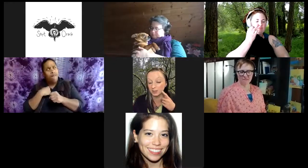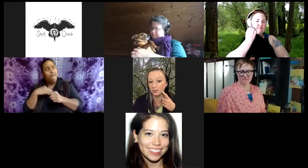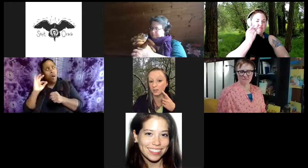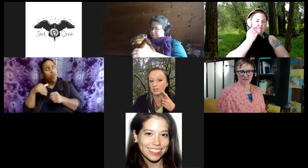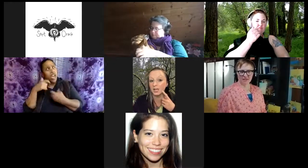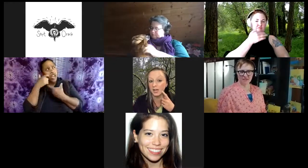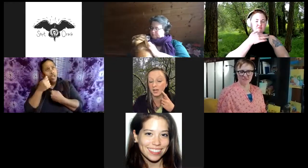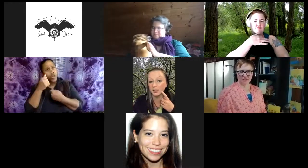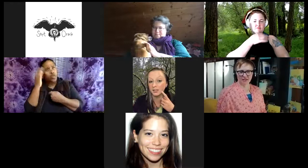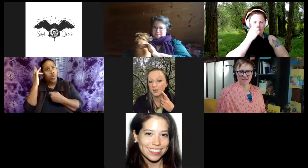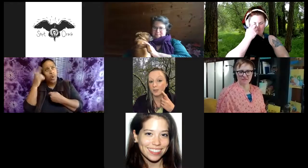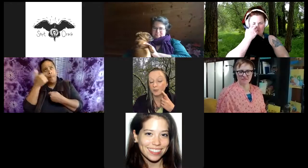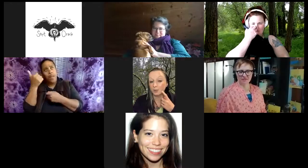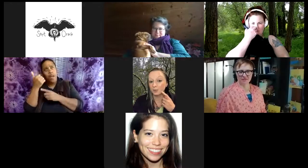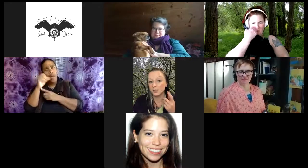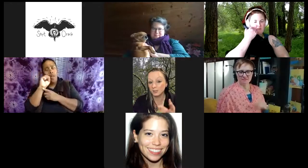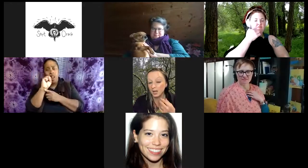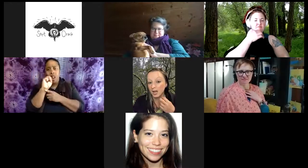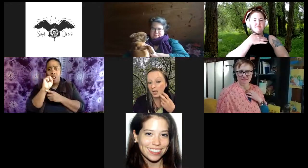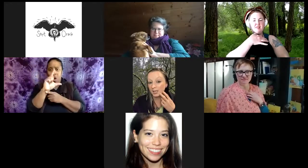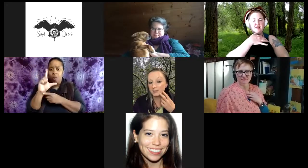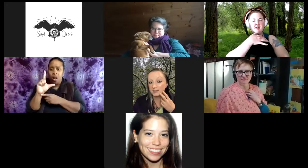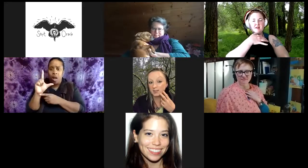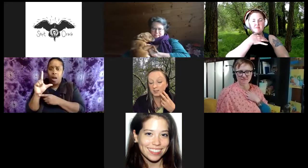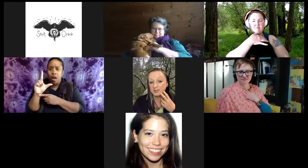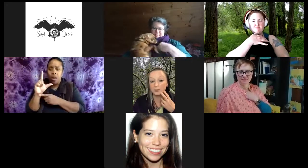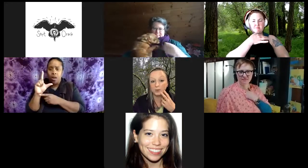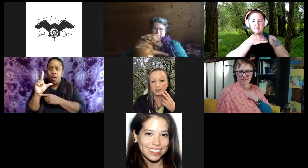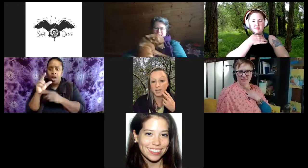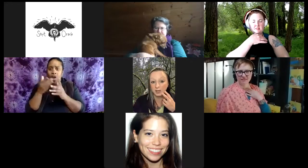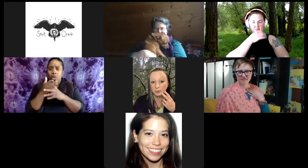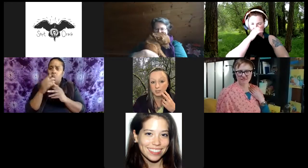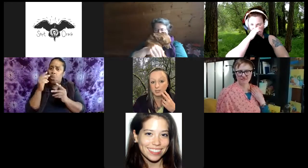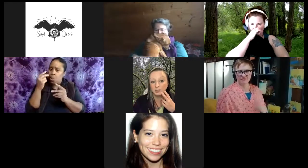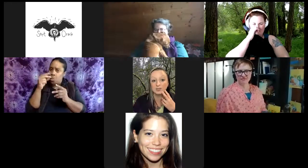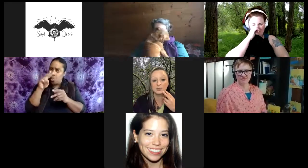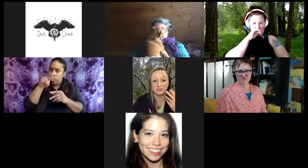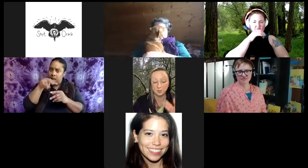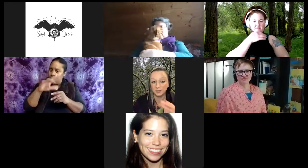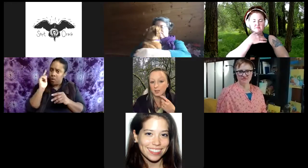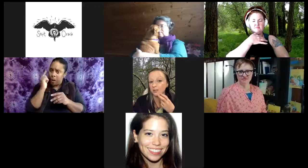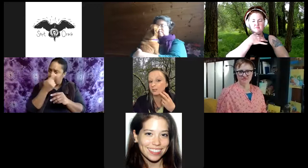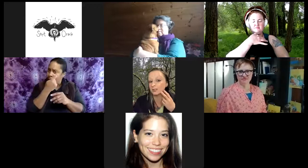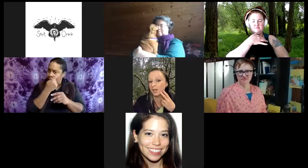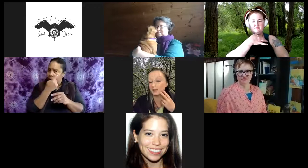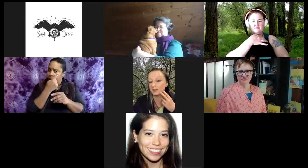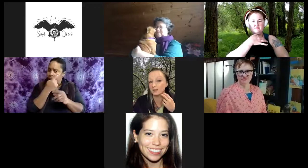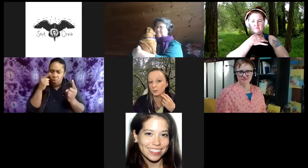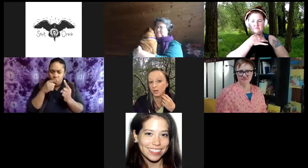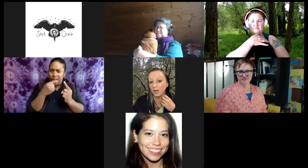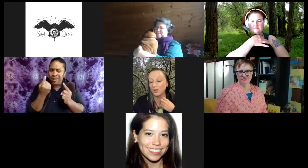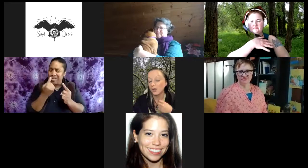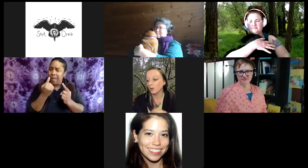because Laureli, through reading your eyes, did point out something along those lines